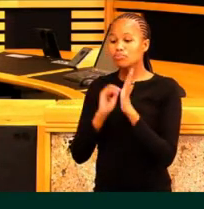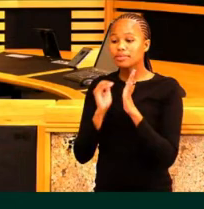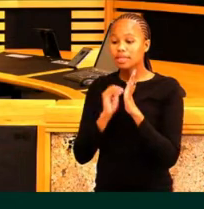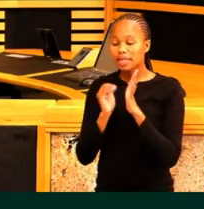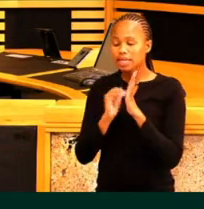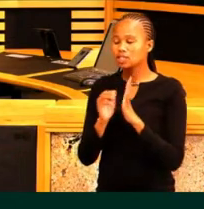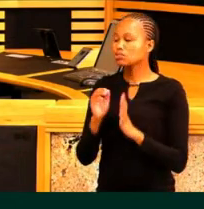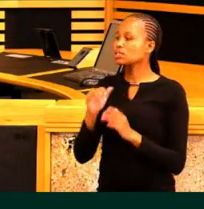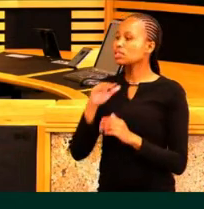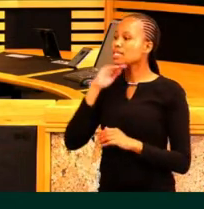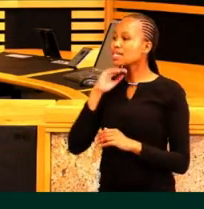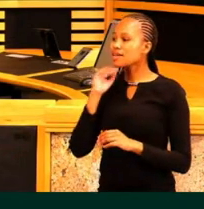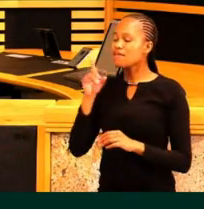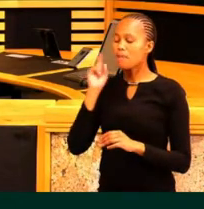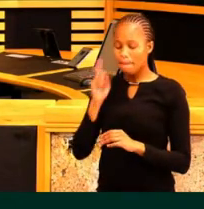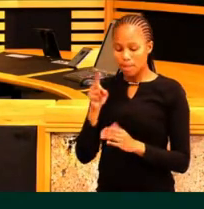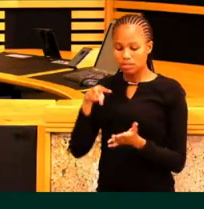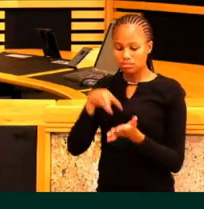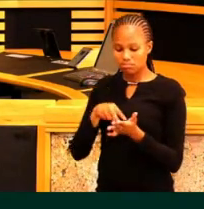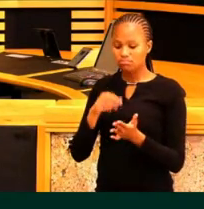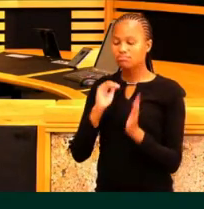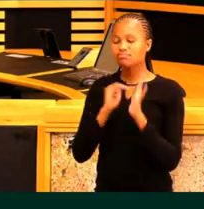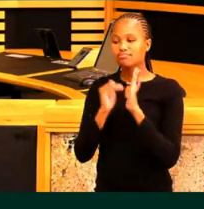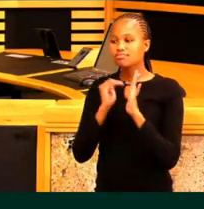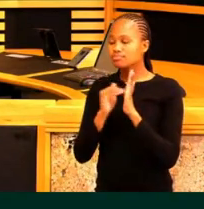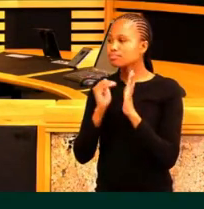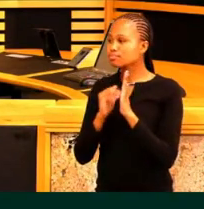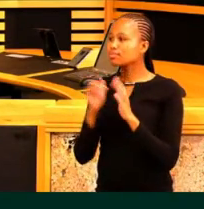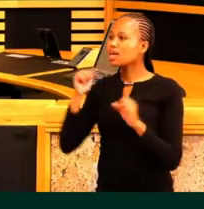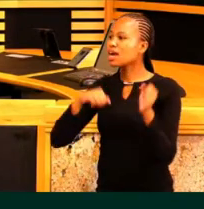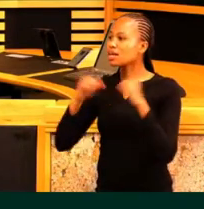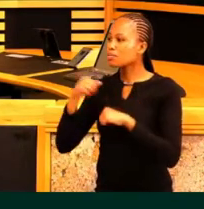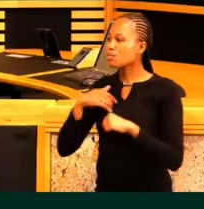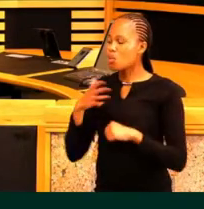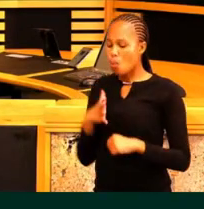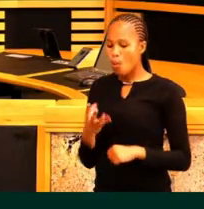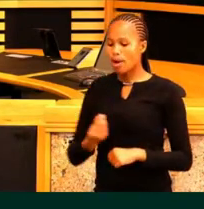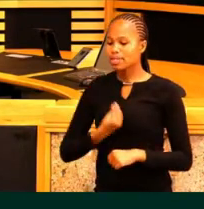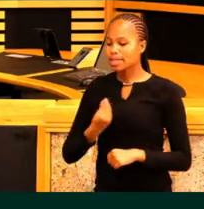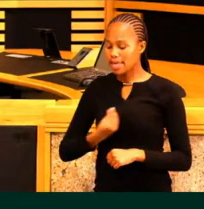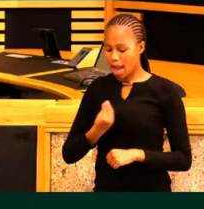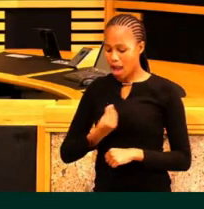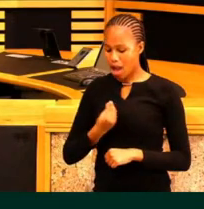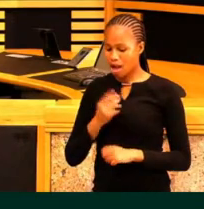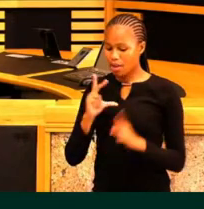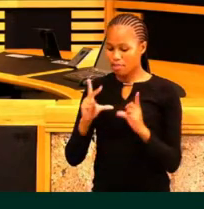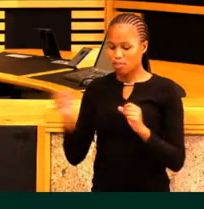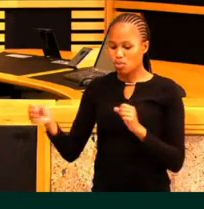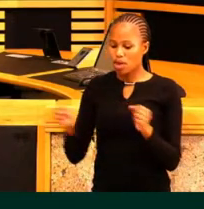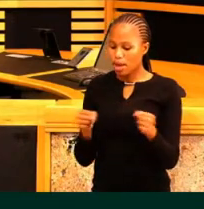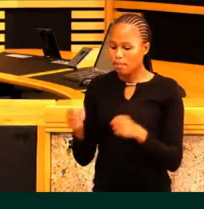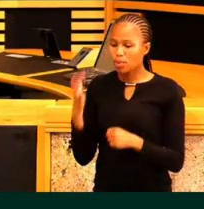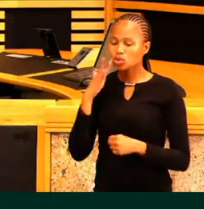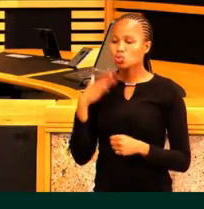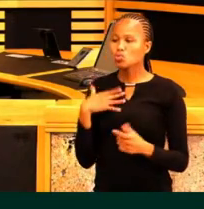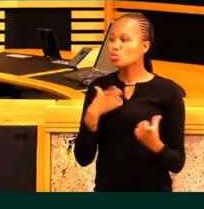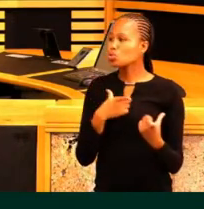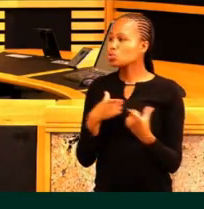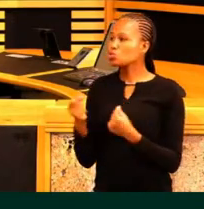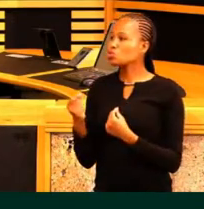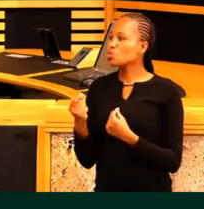the principle and agreement Guided by psych to say we want young people to be employed when we are doing young people